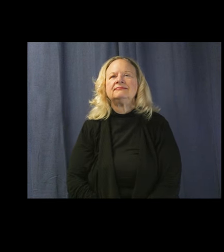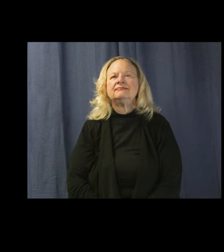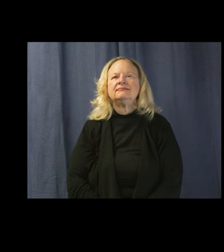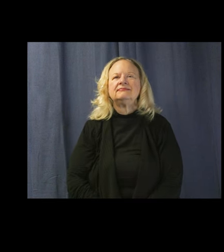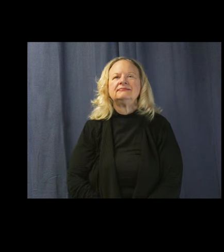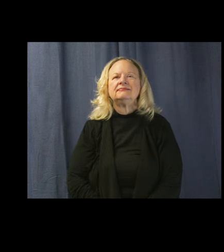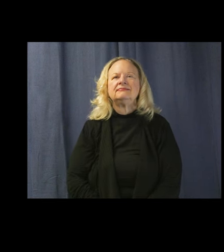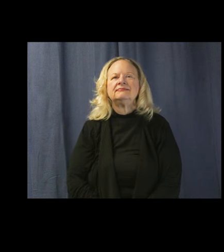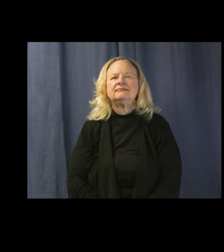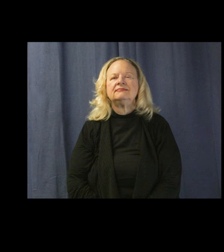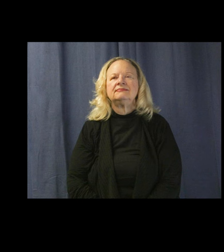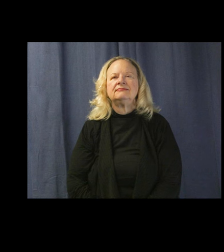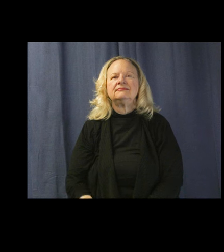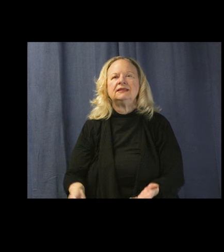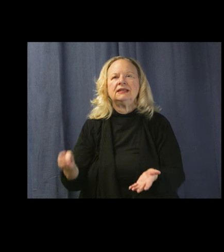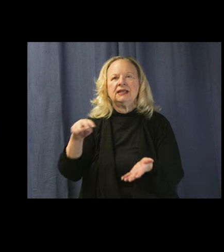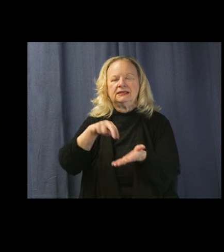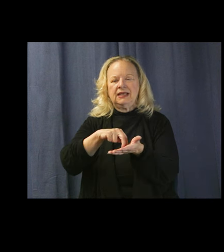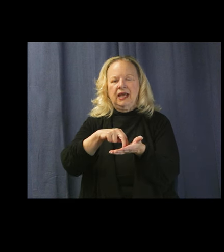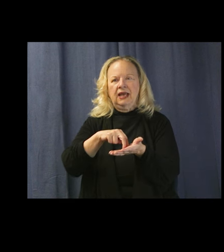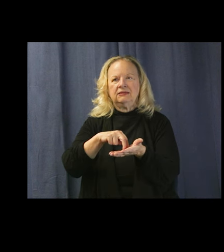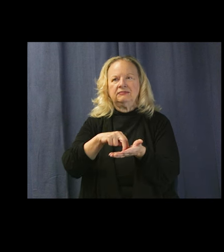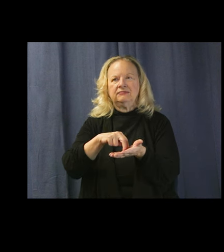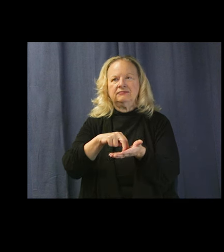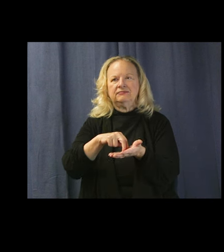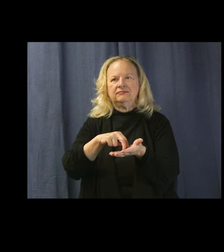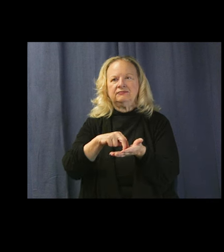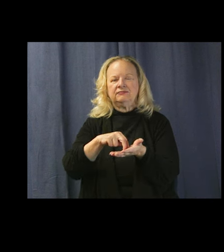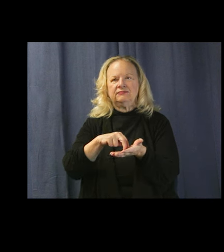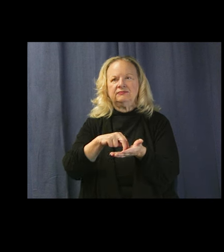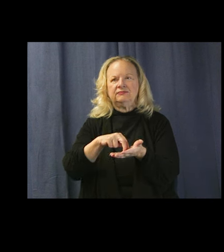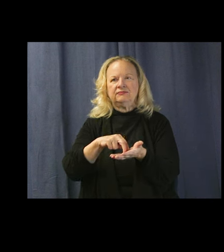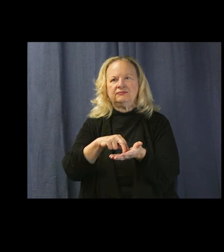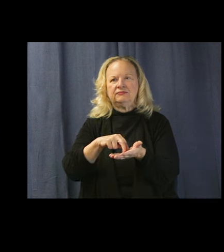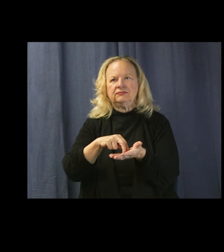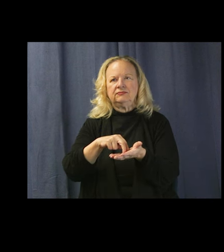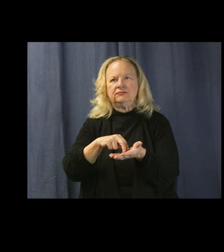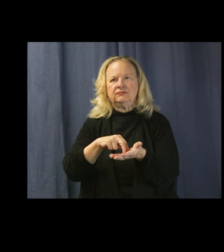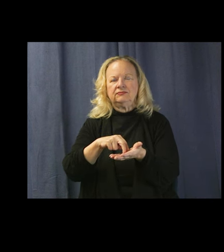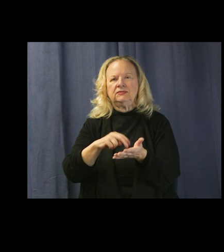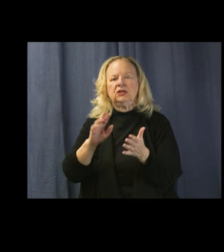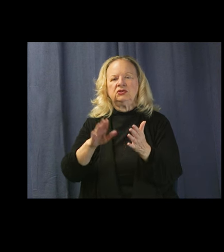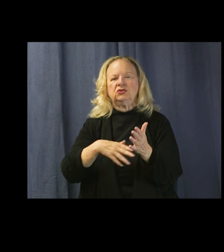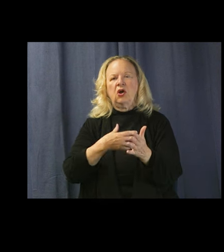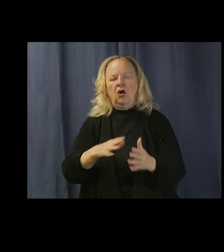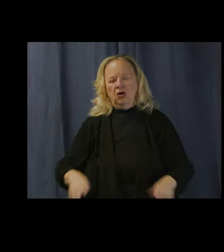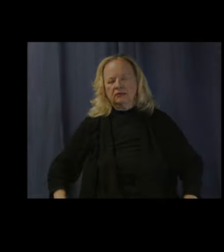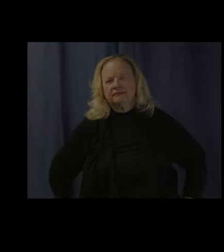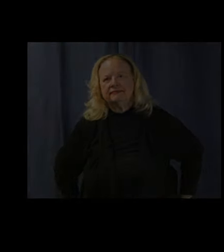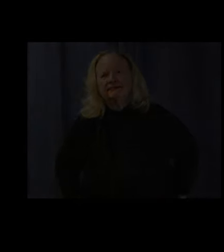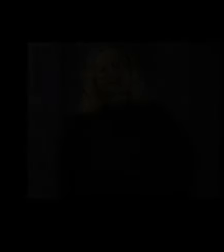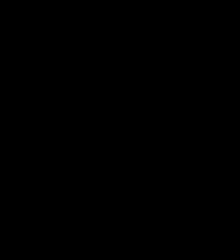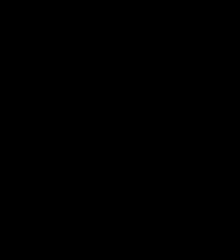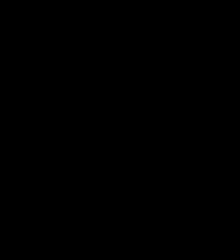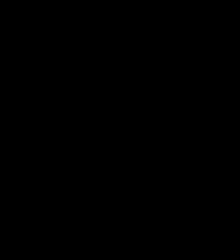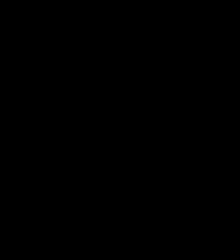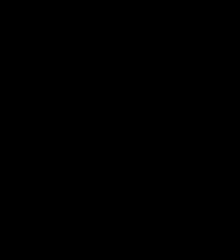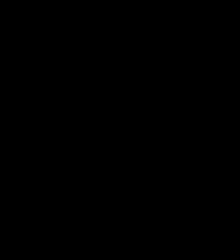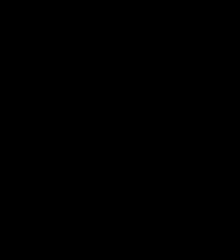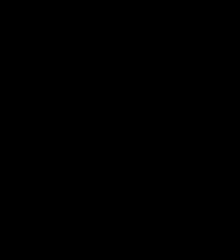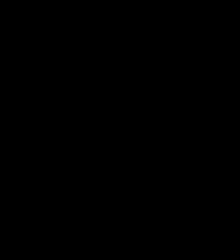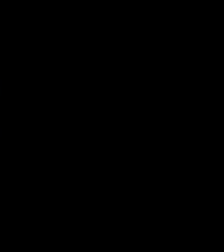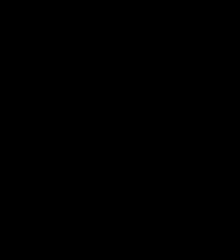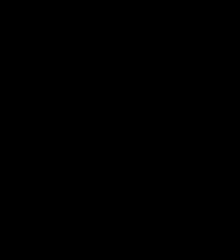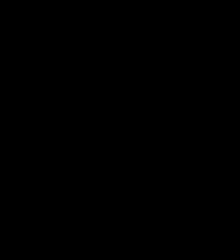Let's stand and let's have a song of worship, and then we're going to jump into the